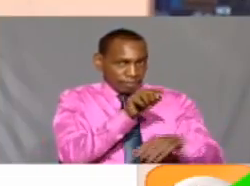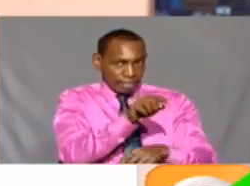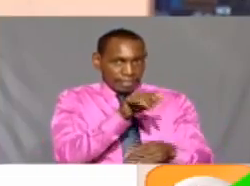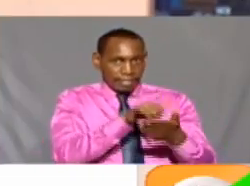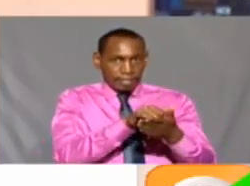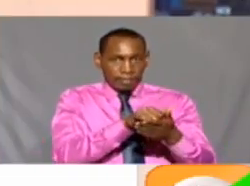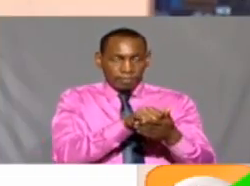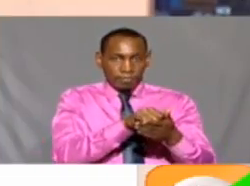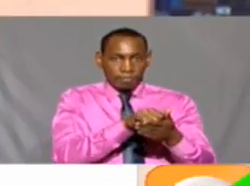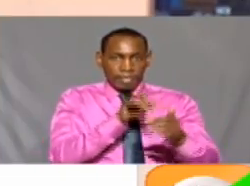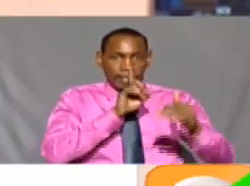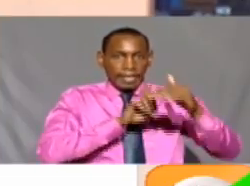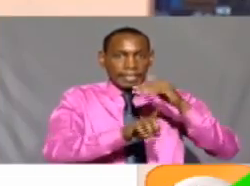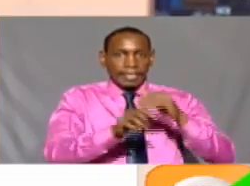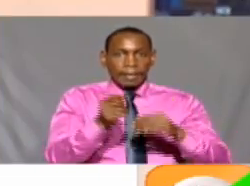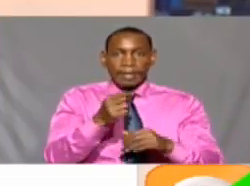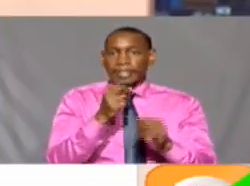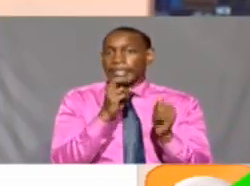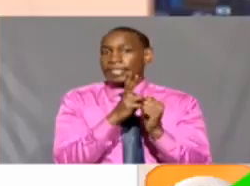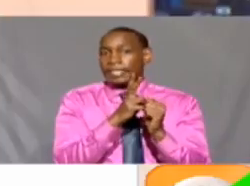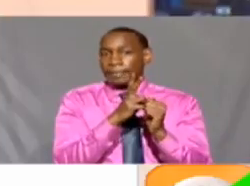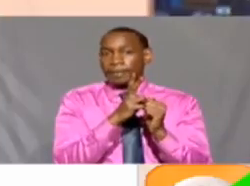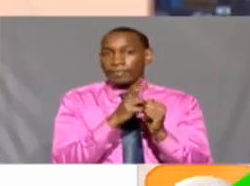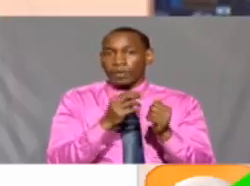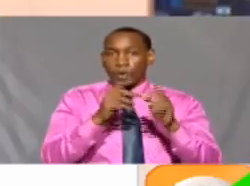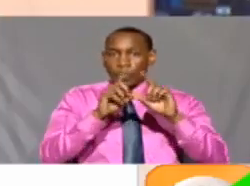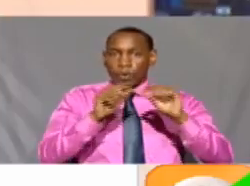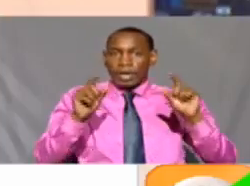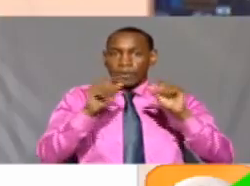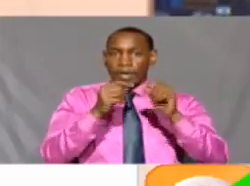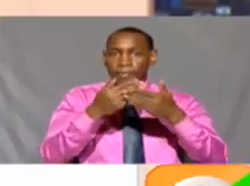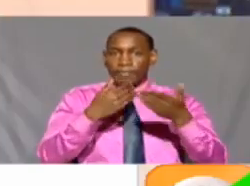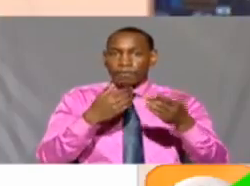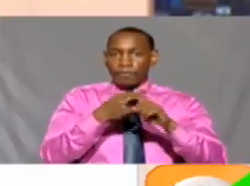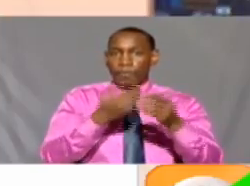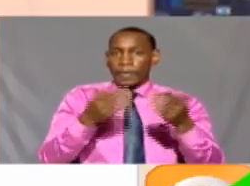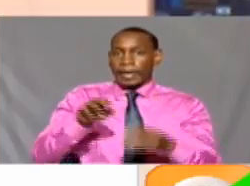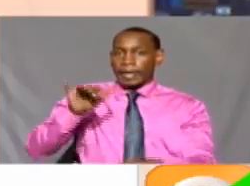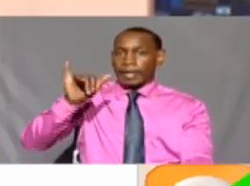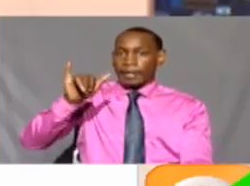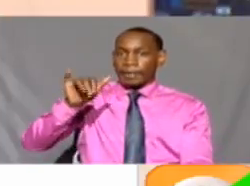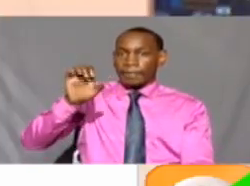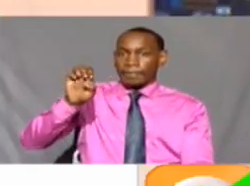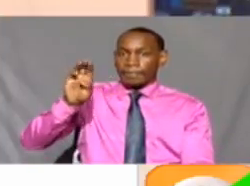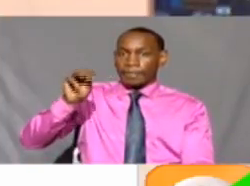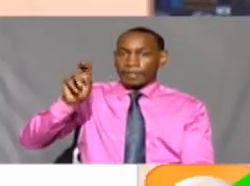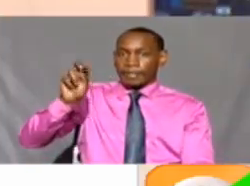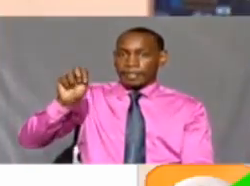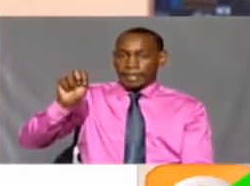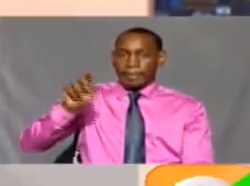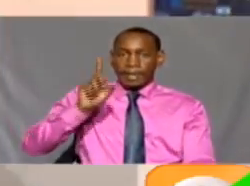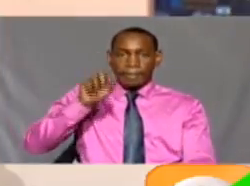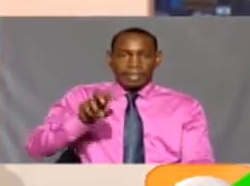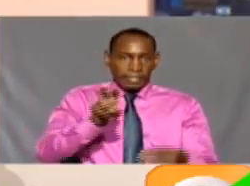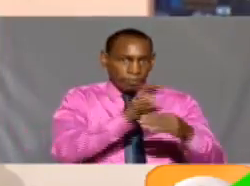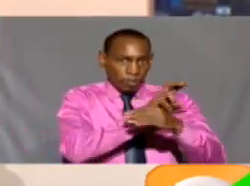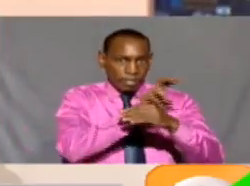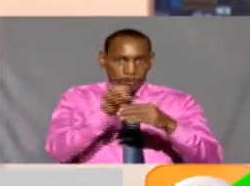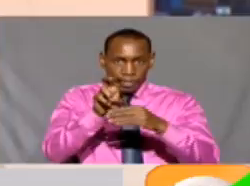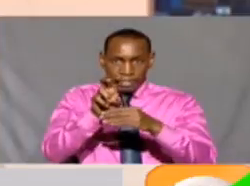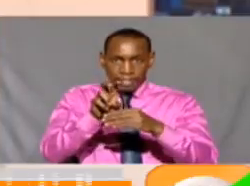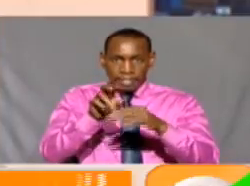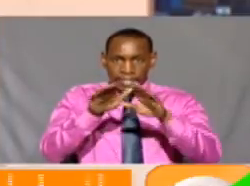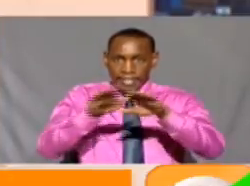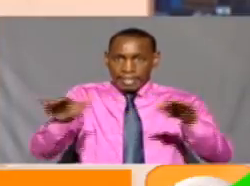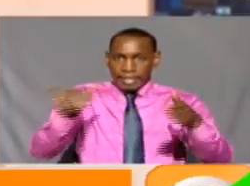that came in December, I think they were being told that they came from as far as Yemen. Mm. So we need to monitor the peninsula and make sure